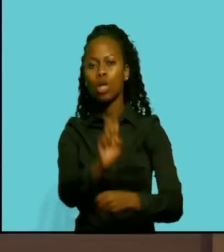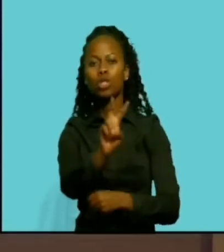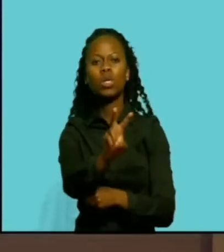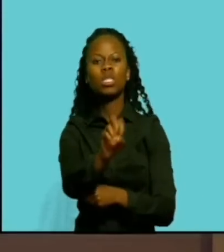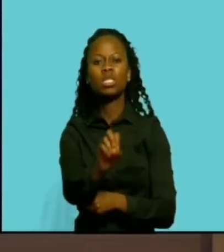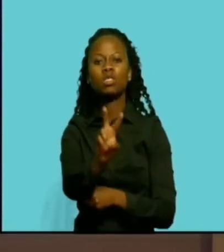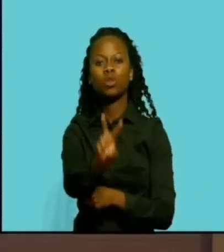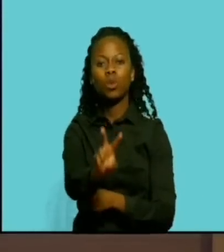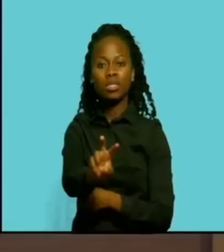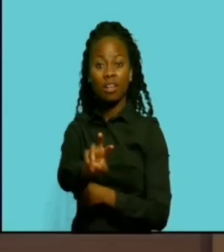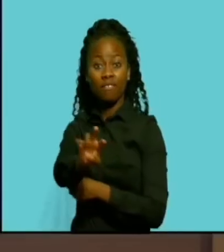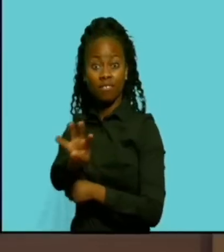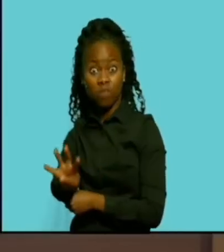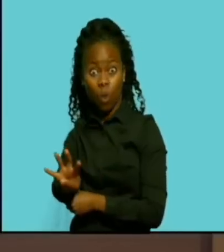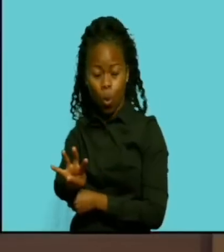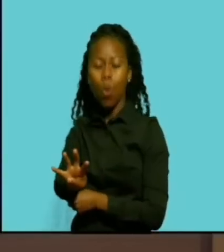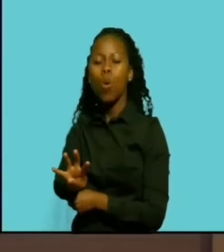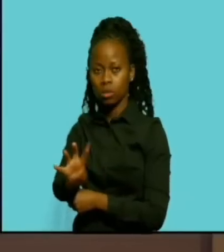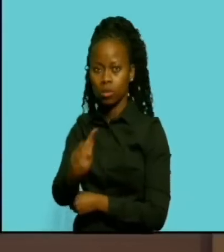2024.